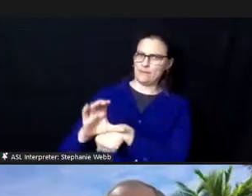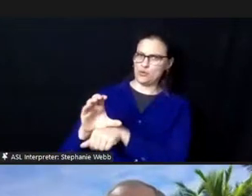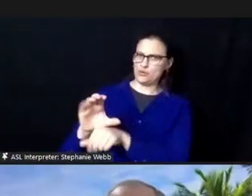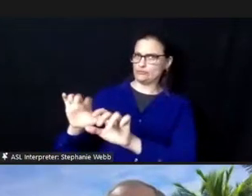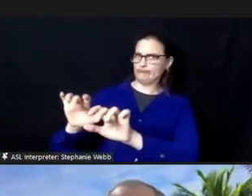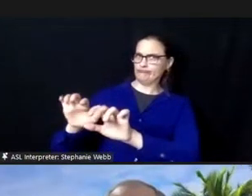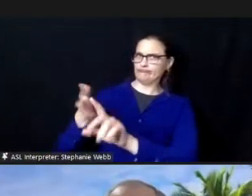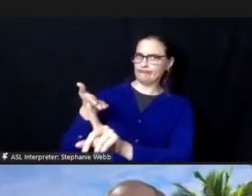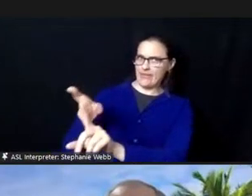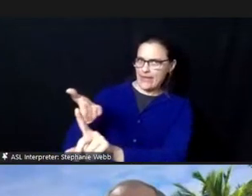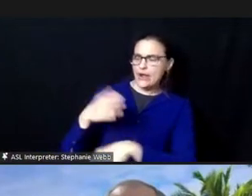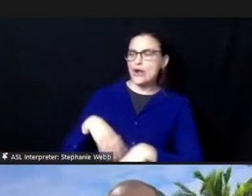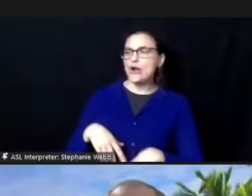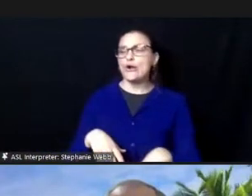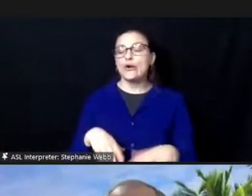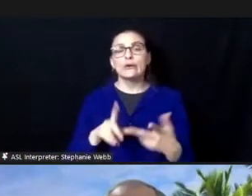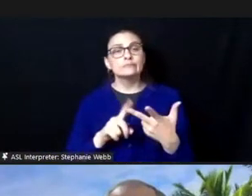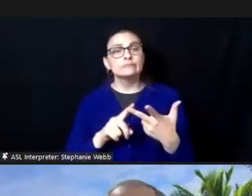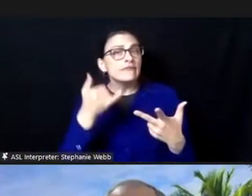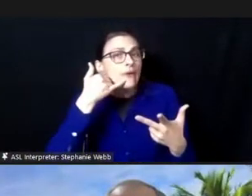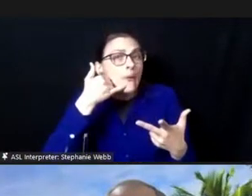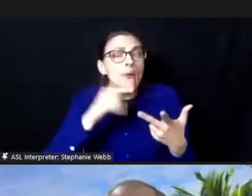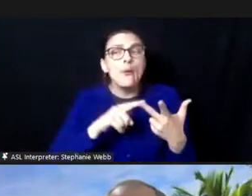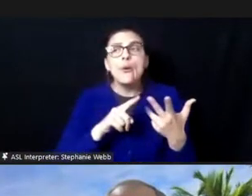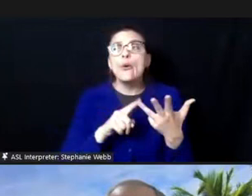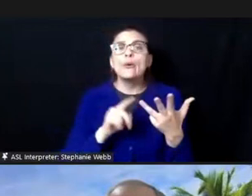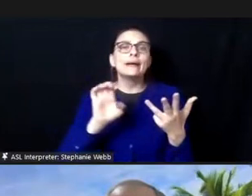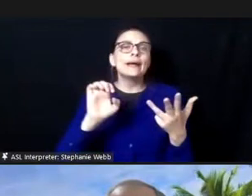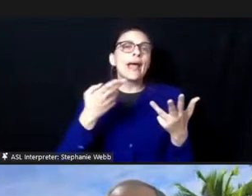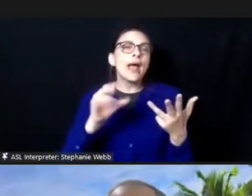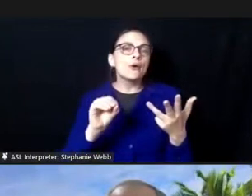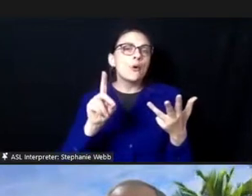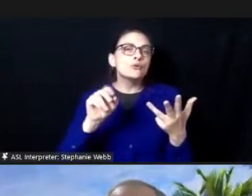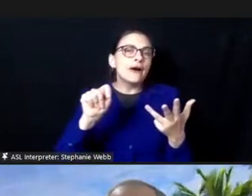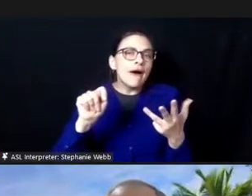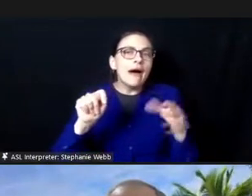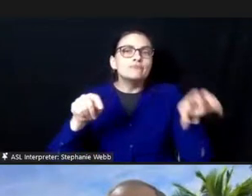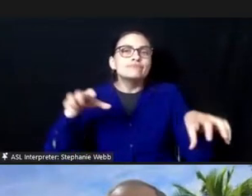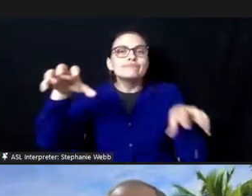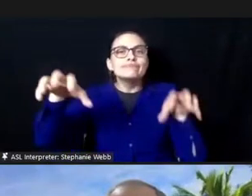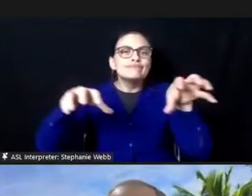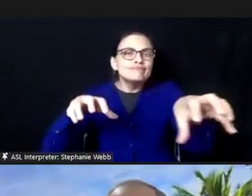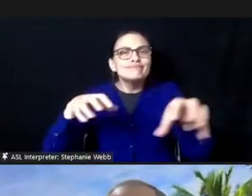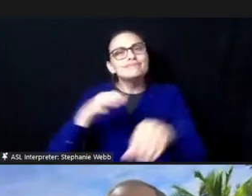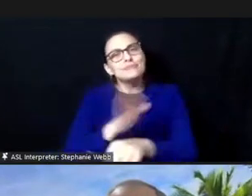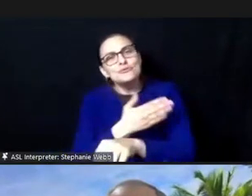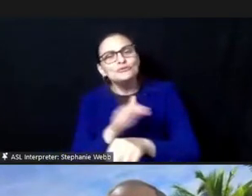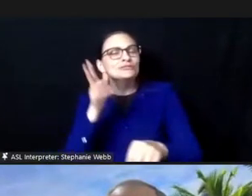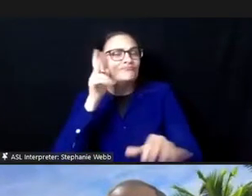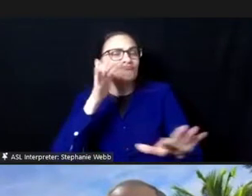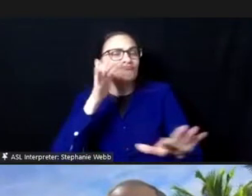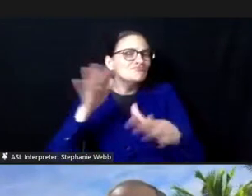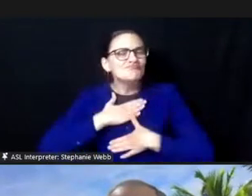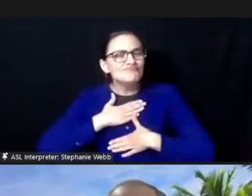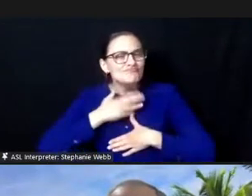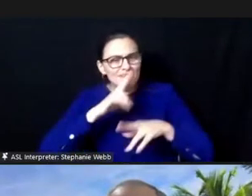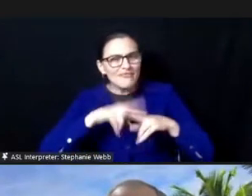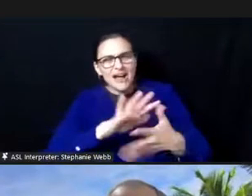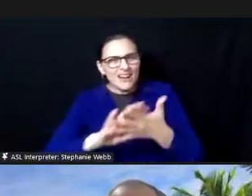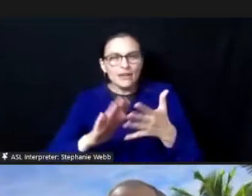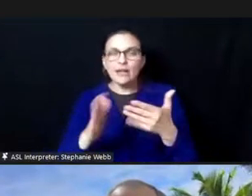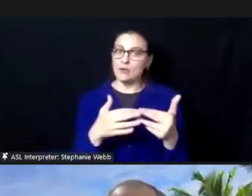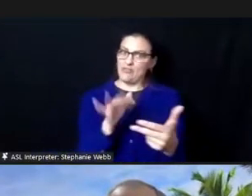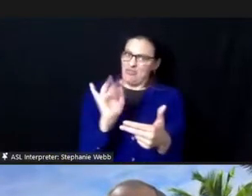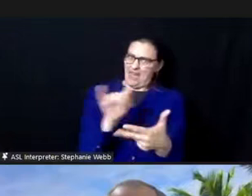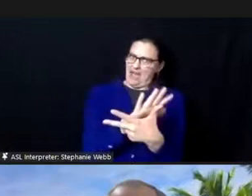couple of Echo Dots set up for music and fun stuff. So the first thing I did was I went to look to see what's the minimum